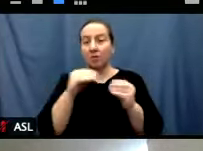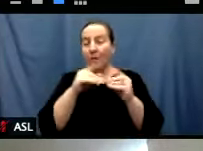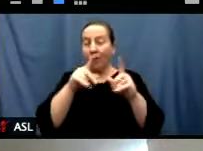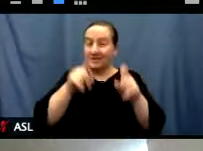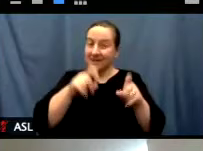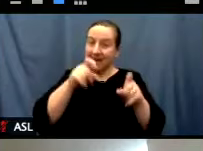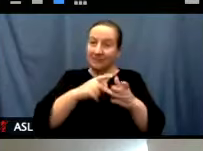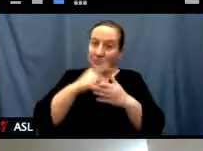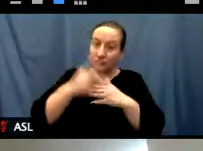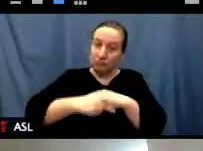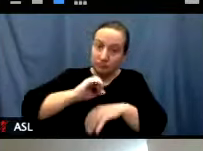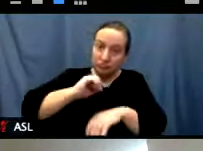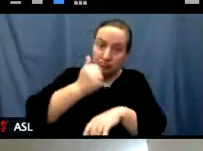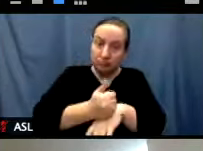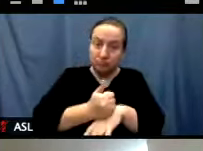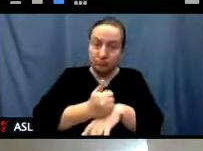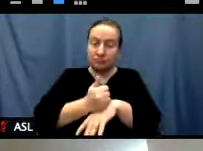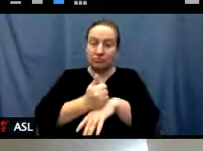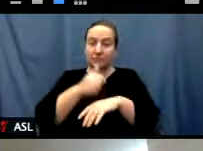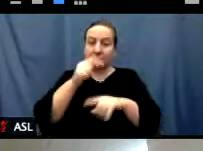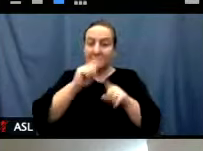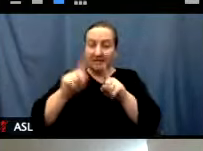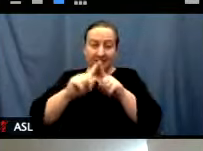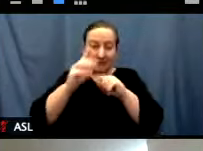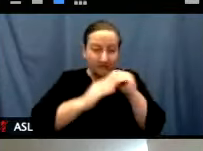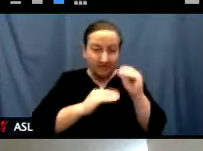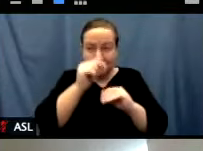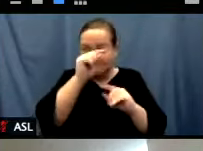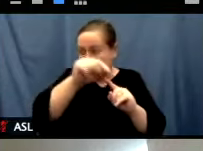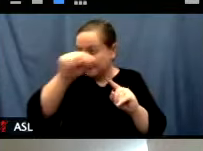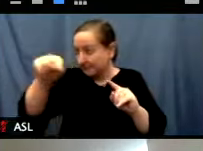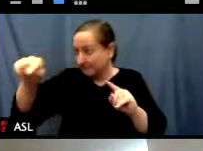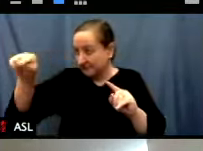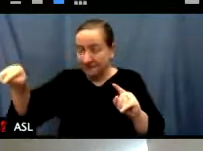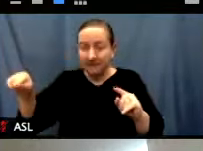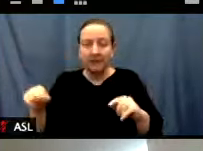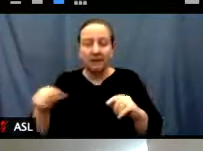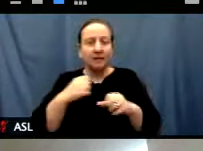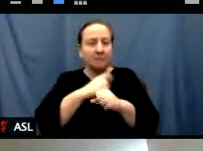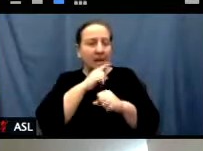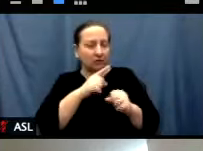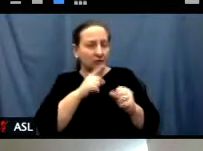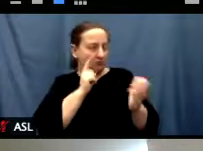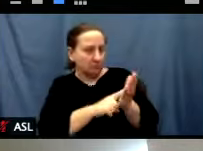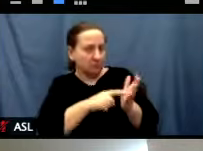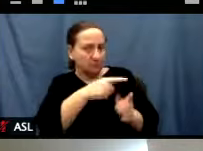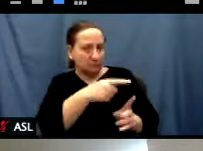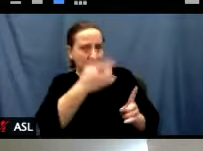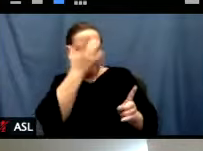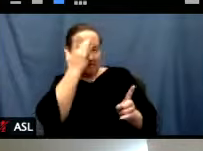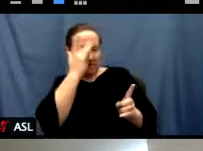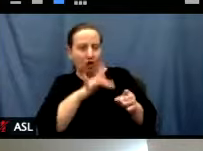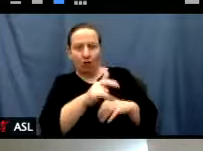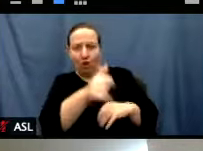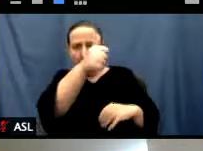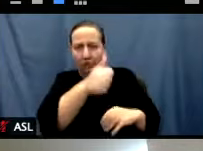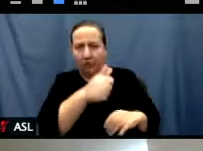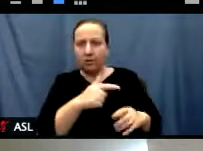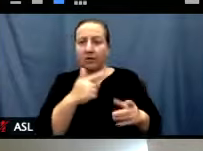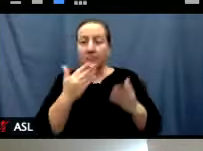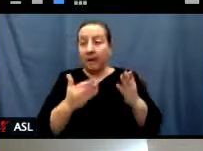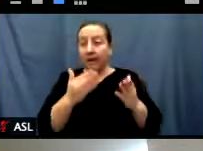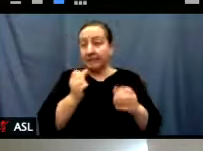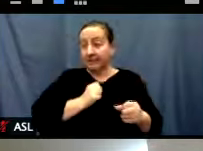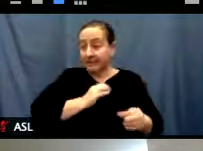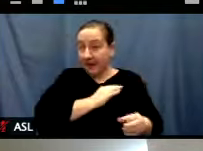that have been established in these facilities to ensure that cases are identified early, whether those are cases among workers at